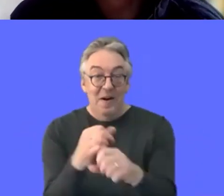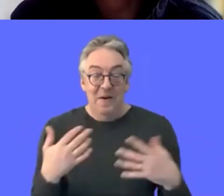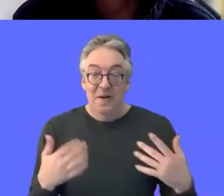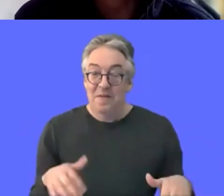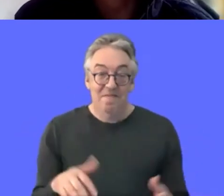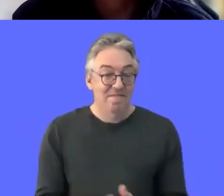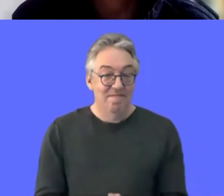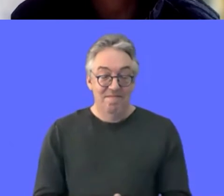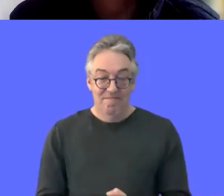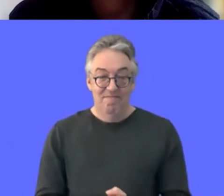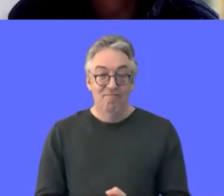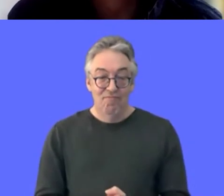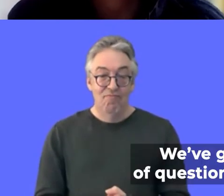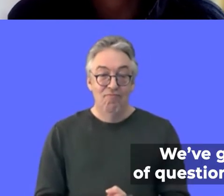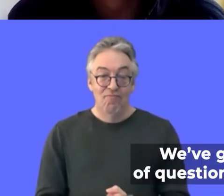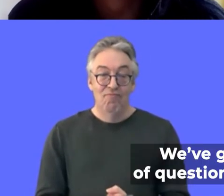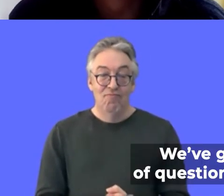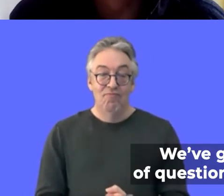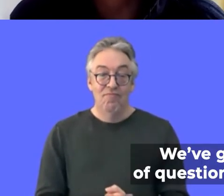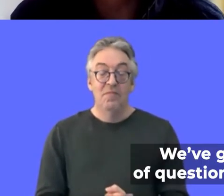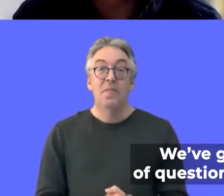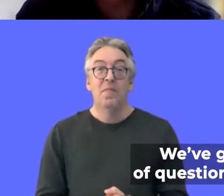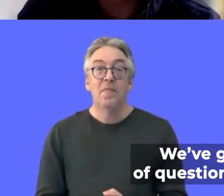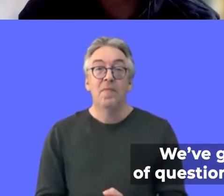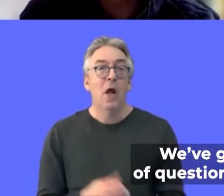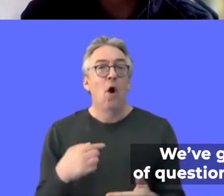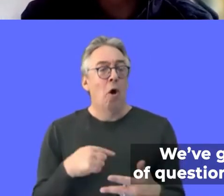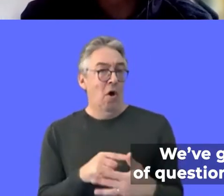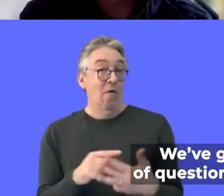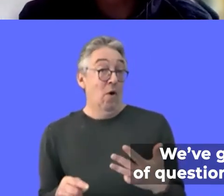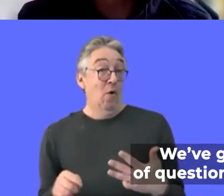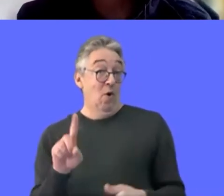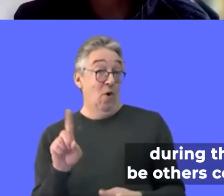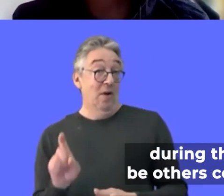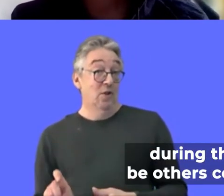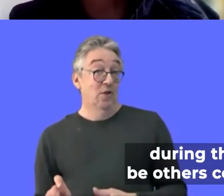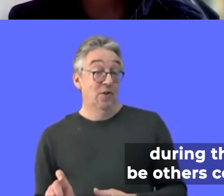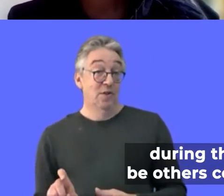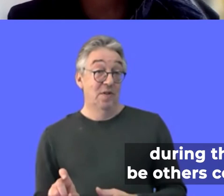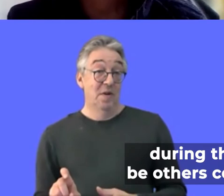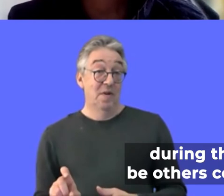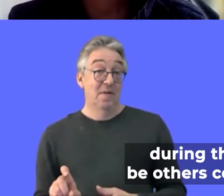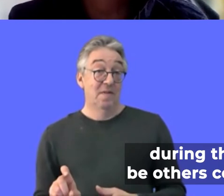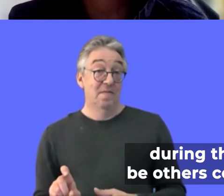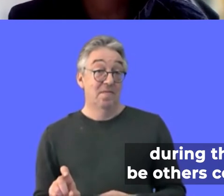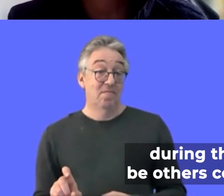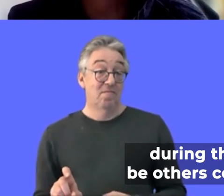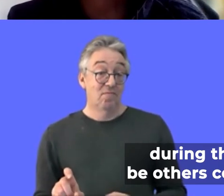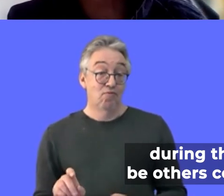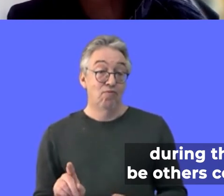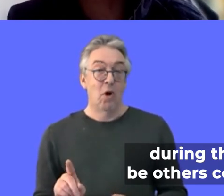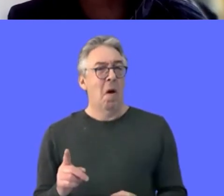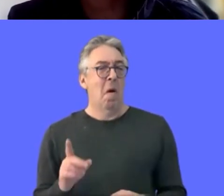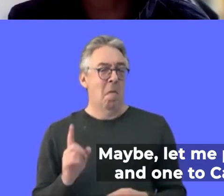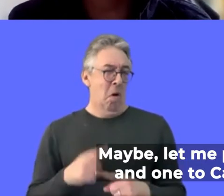on. We got a couple of questions, and maybe I'm sure, like, you know, during the, there would be sort of others coming